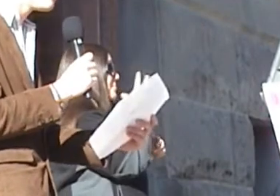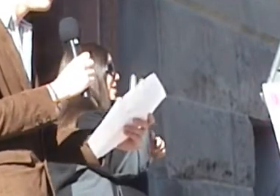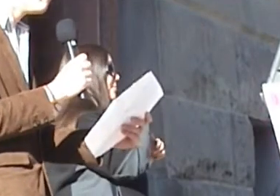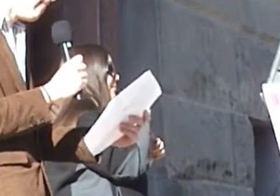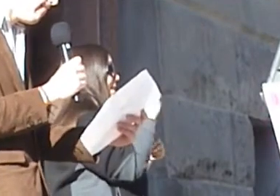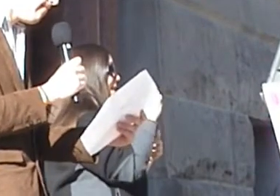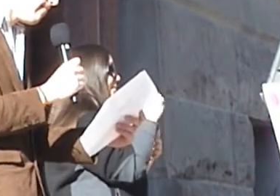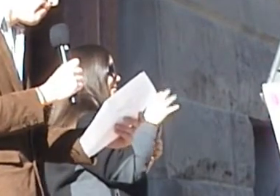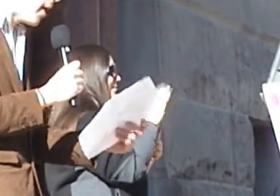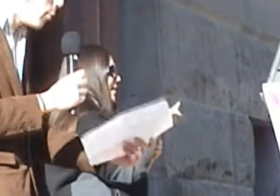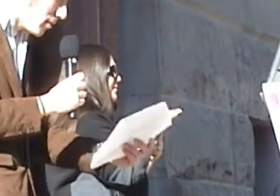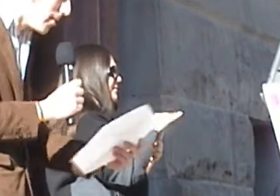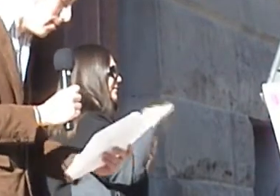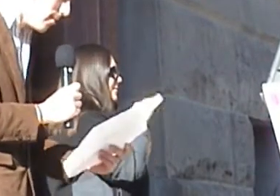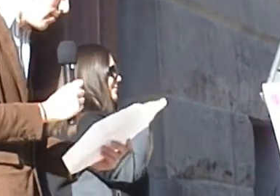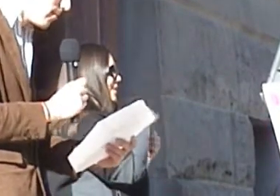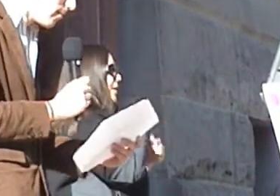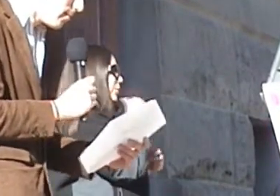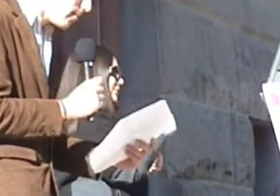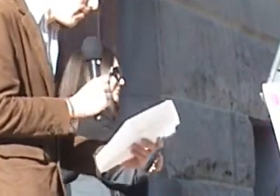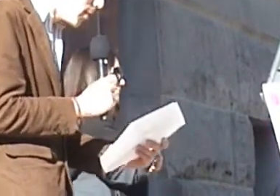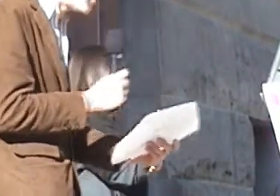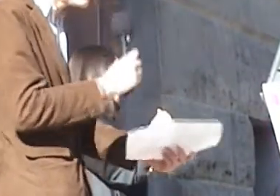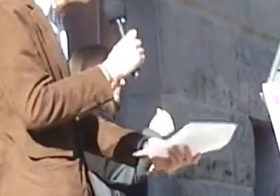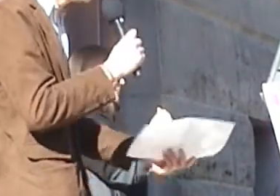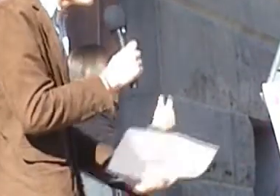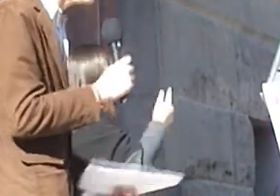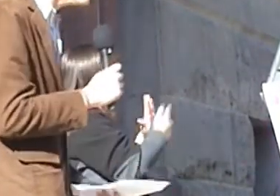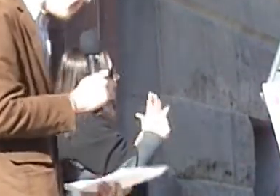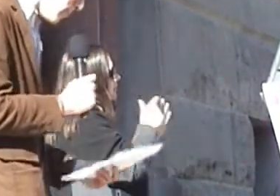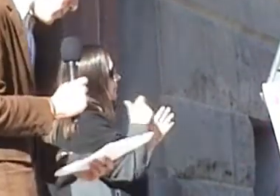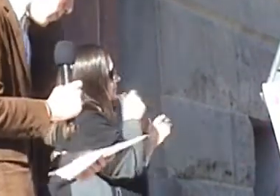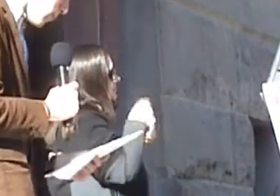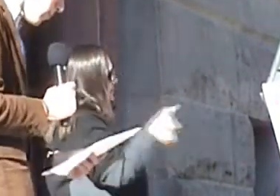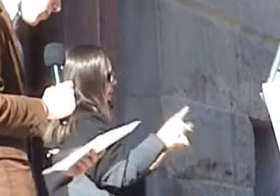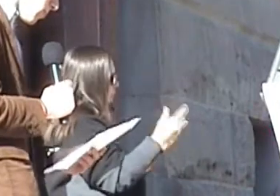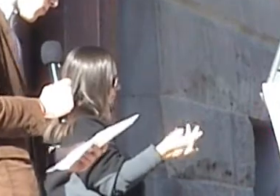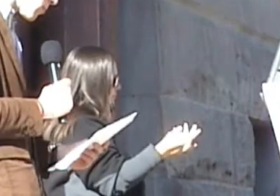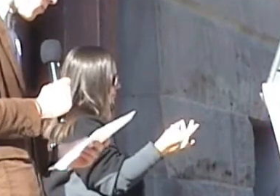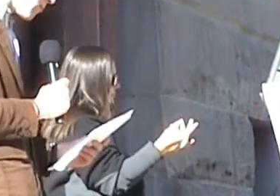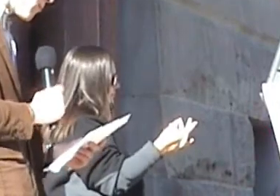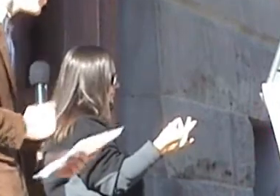except, I wouldn't. The law wouldn't allow it.